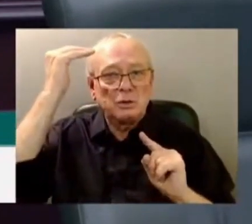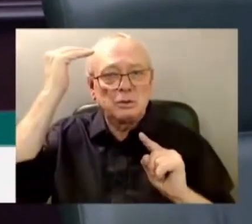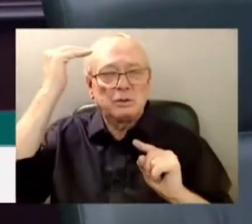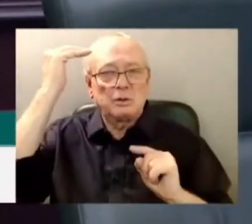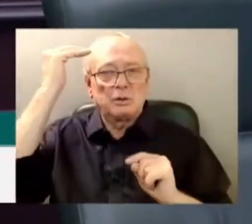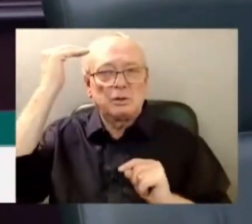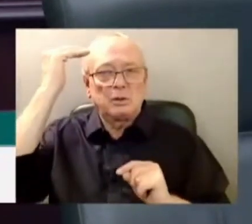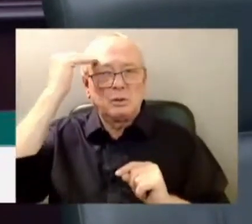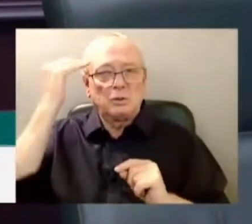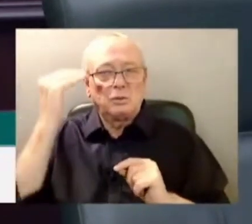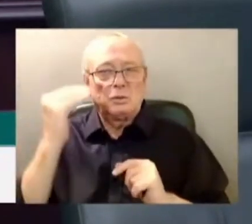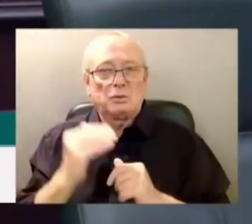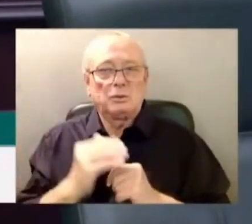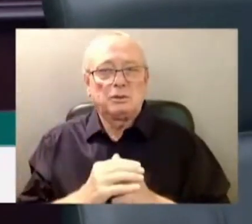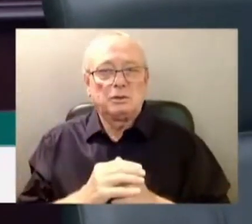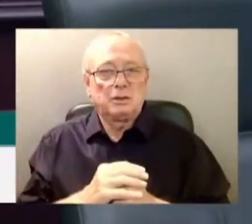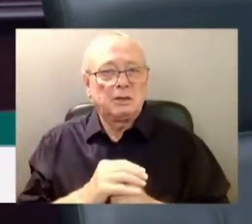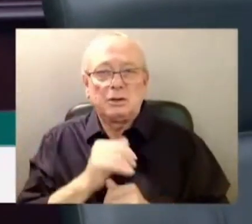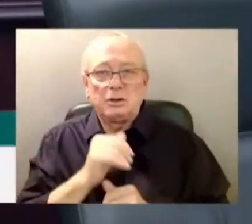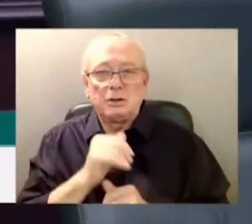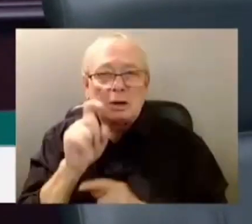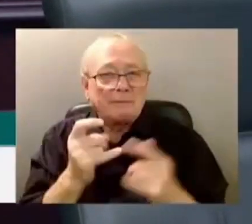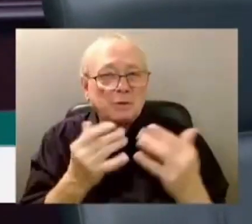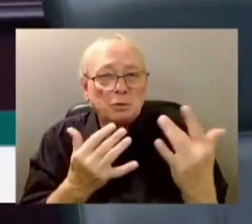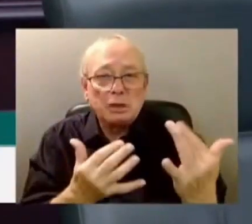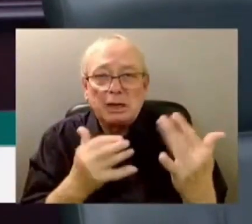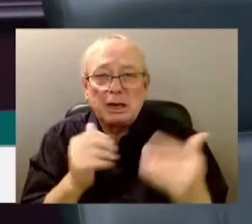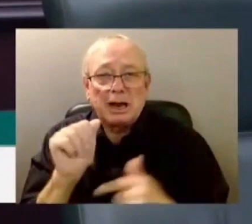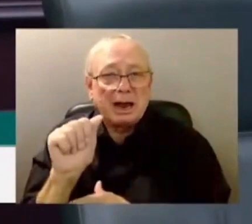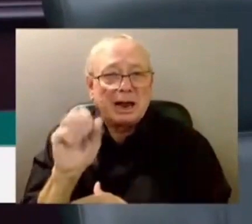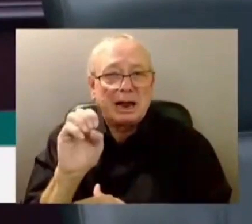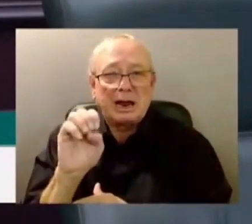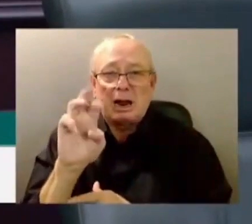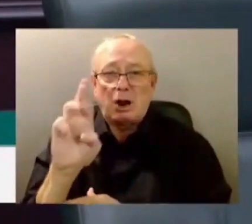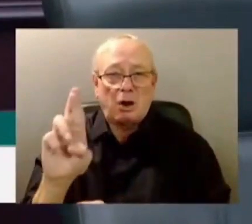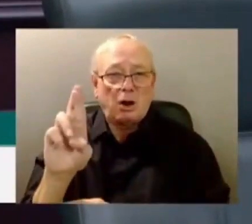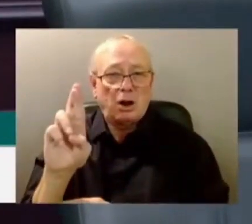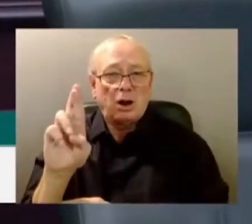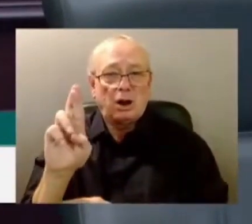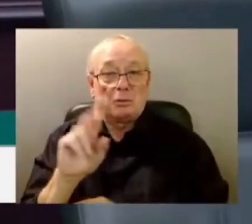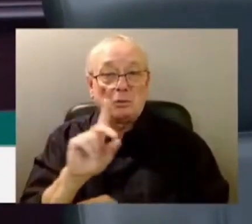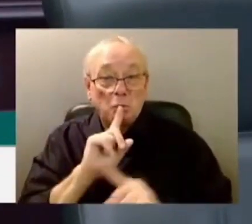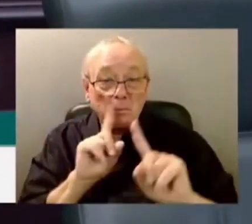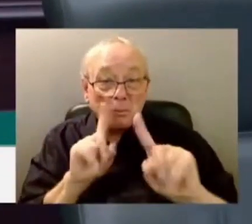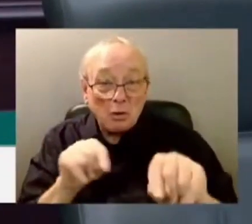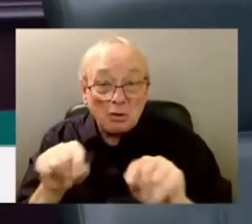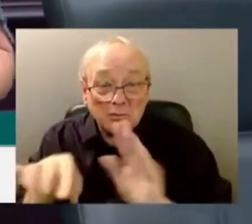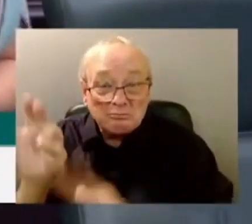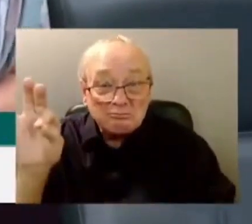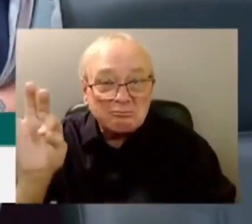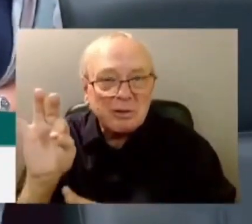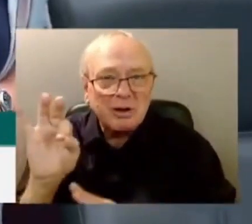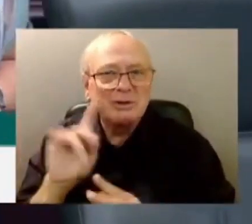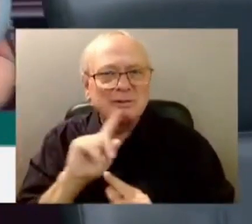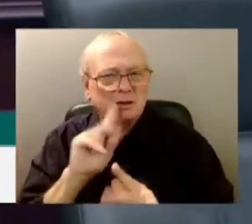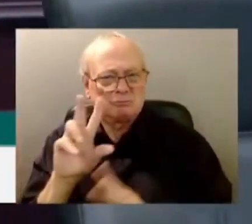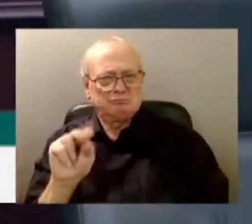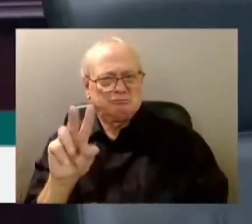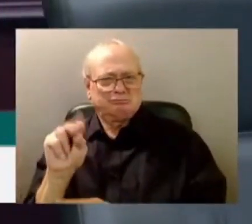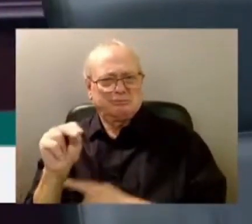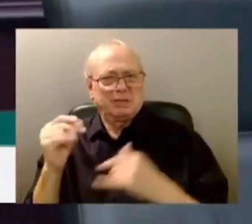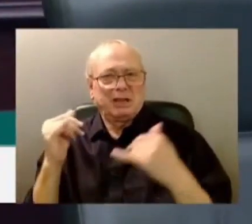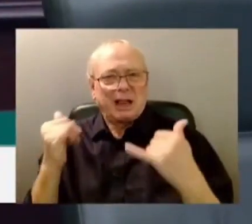right now that they will not let this coal mining go forward. My question for the Premier, mountains or mines,